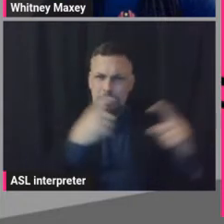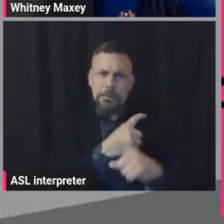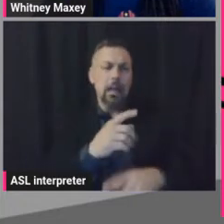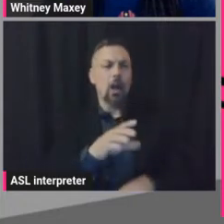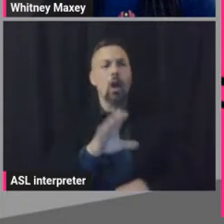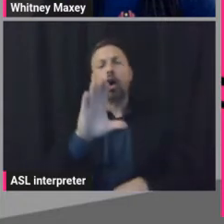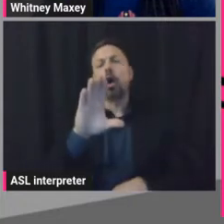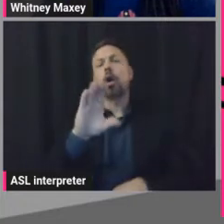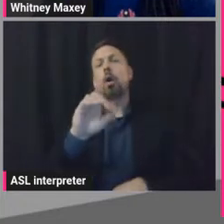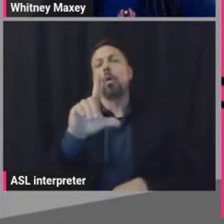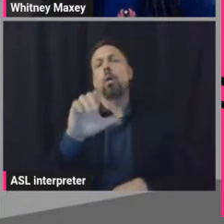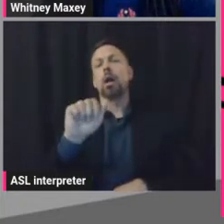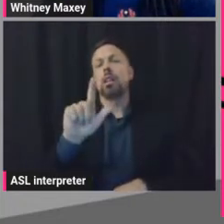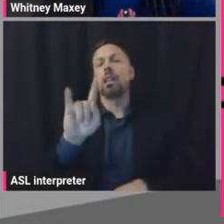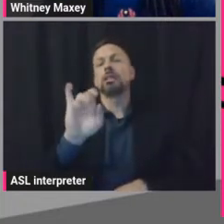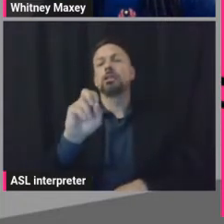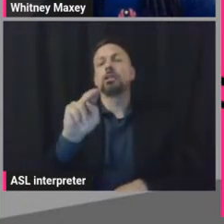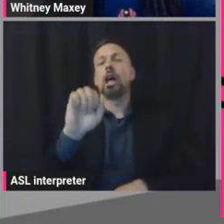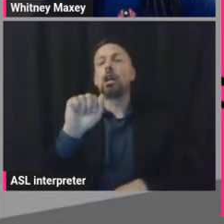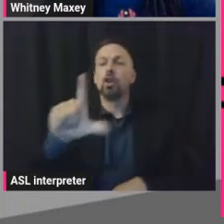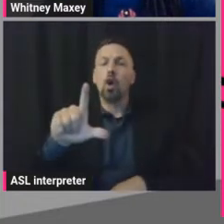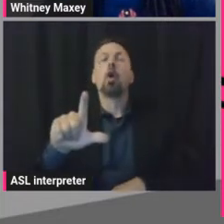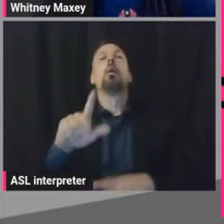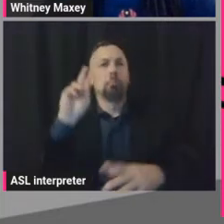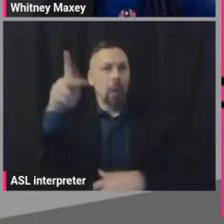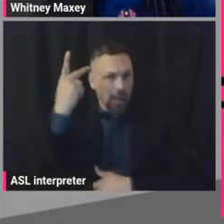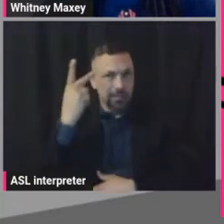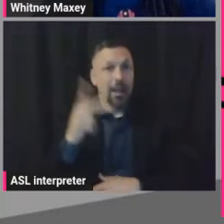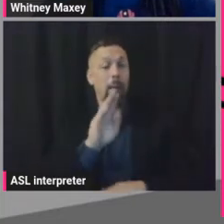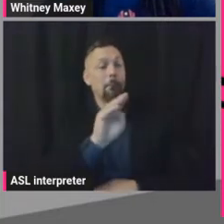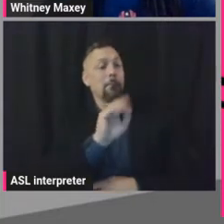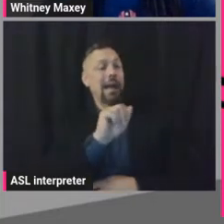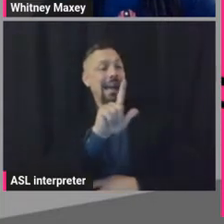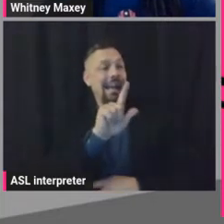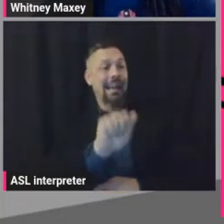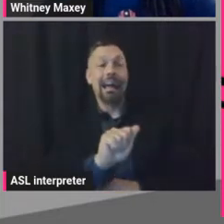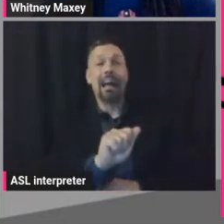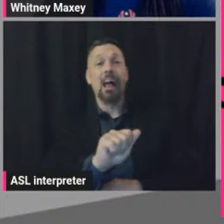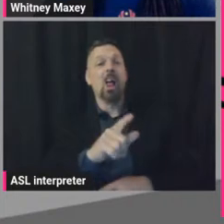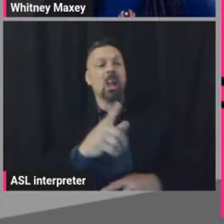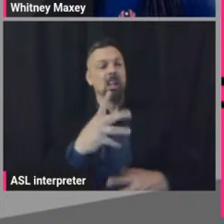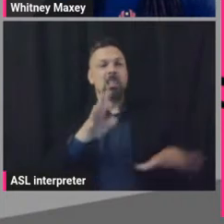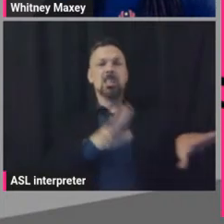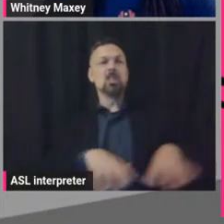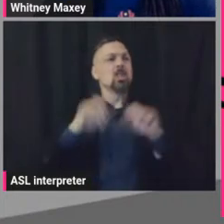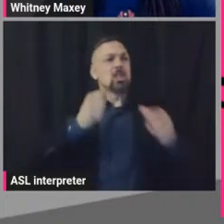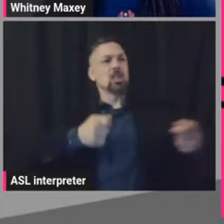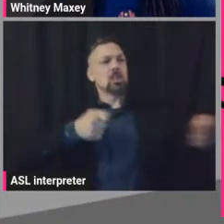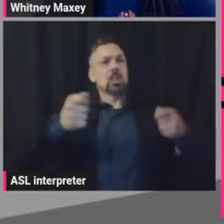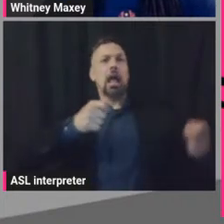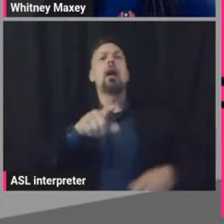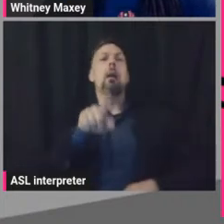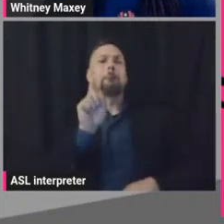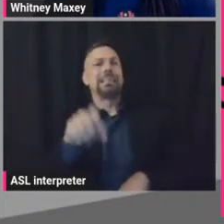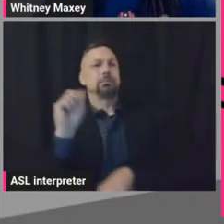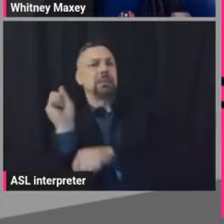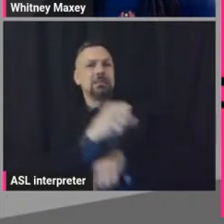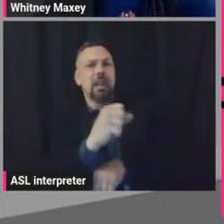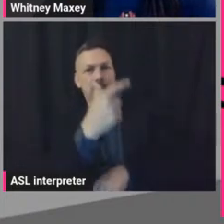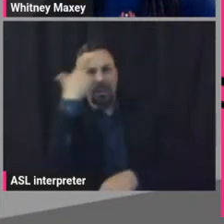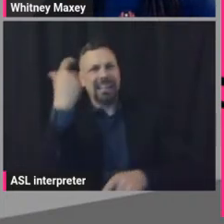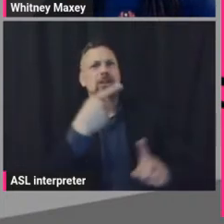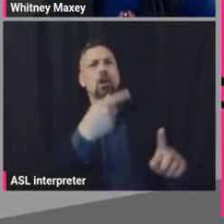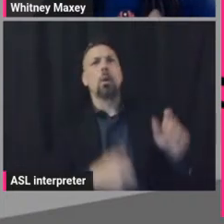coalitional politics. MAGA authoritarianism is the main enemy that must be defeated because it poses the most